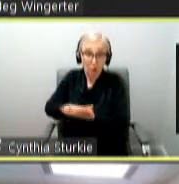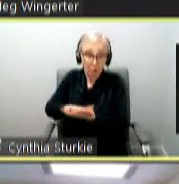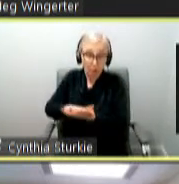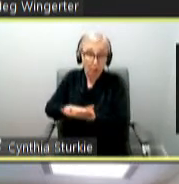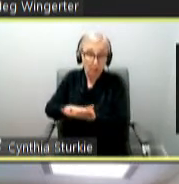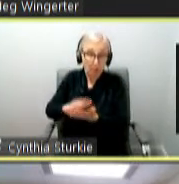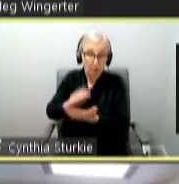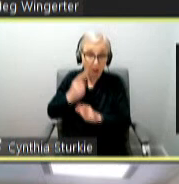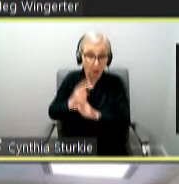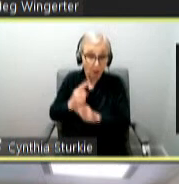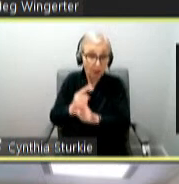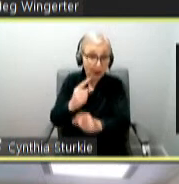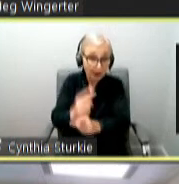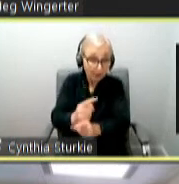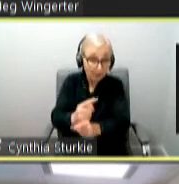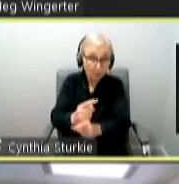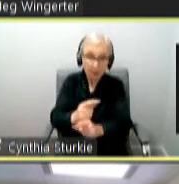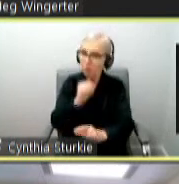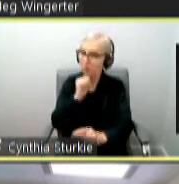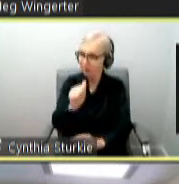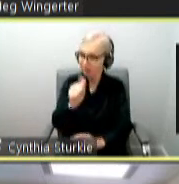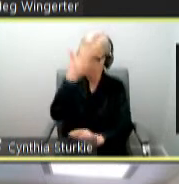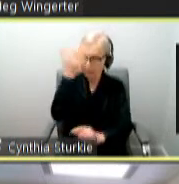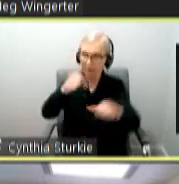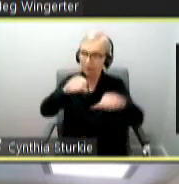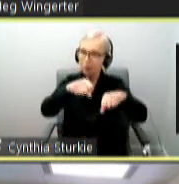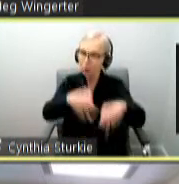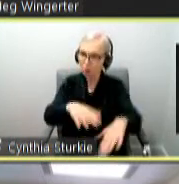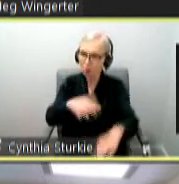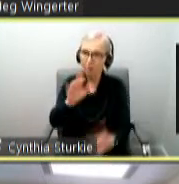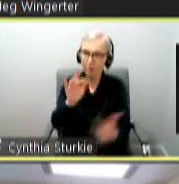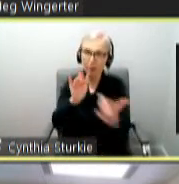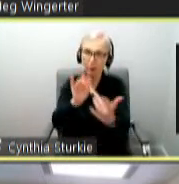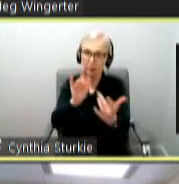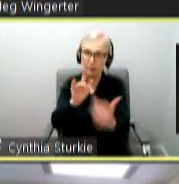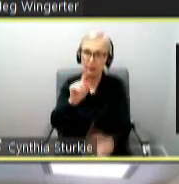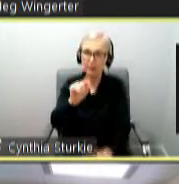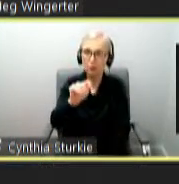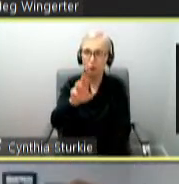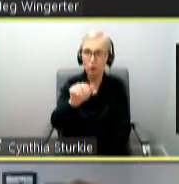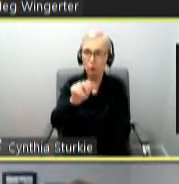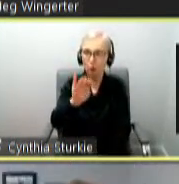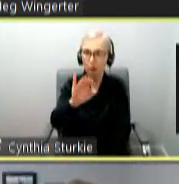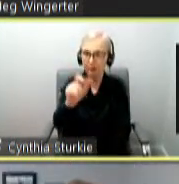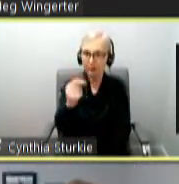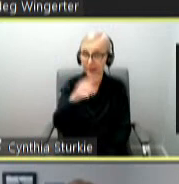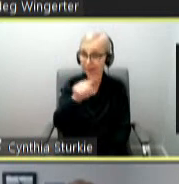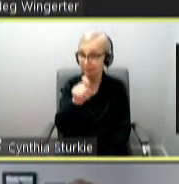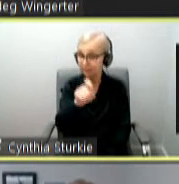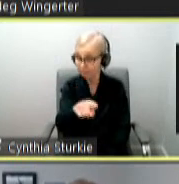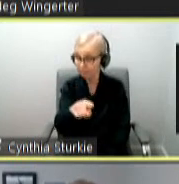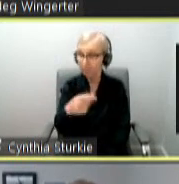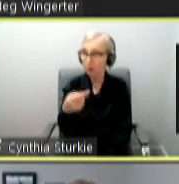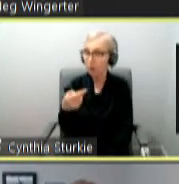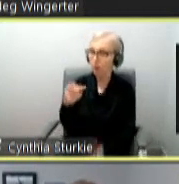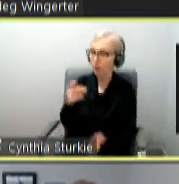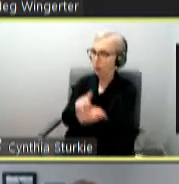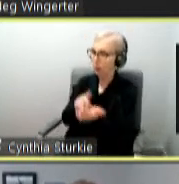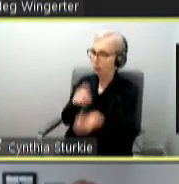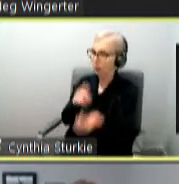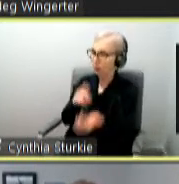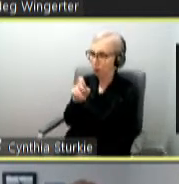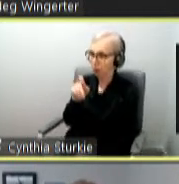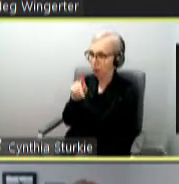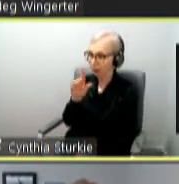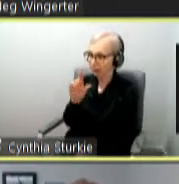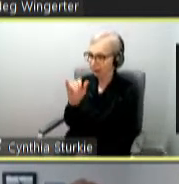schools no longer contact tracing? Yeah, I can take that question. So anytime